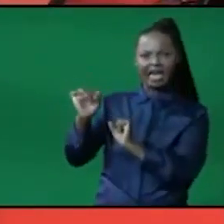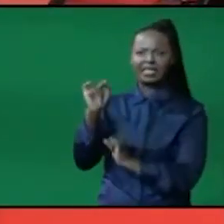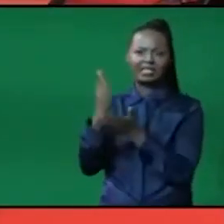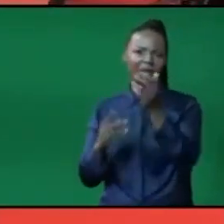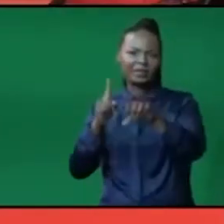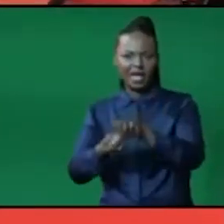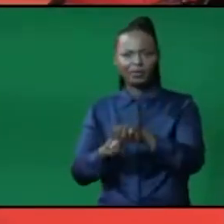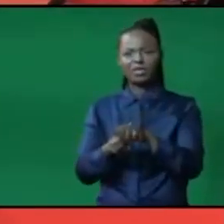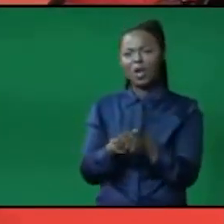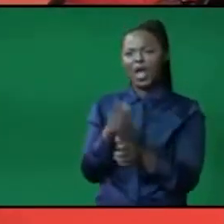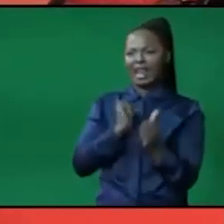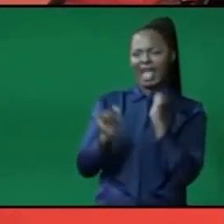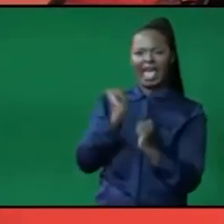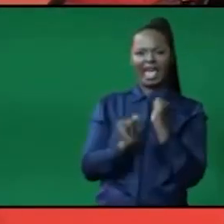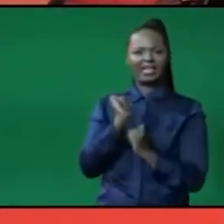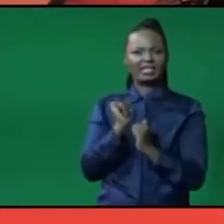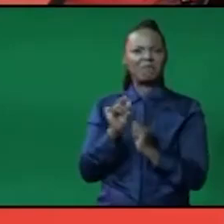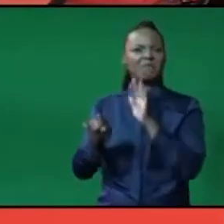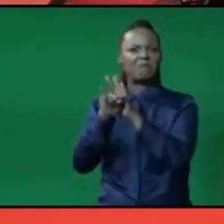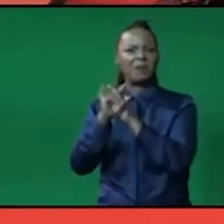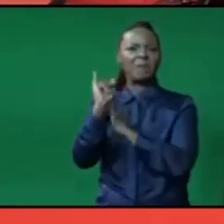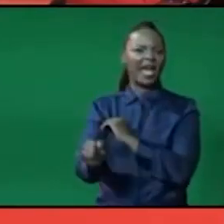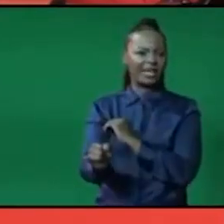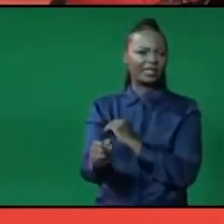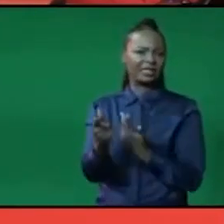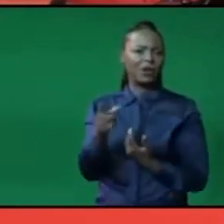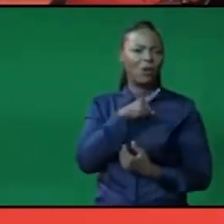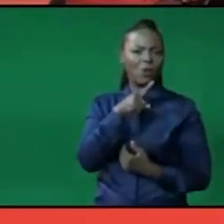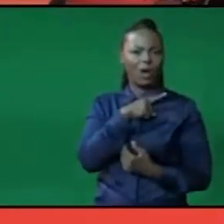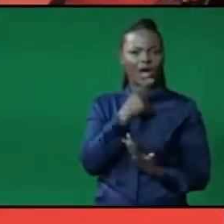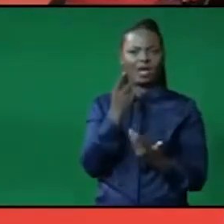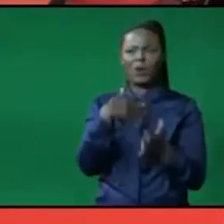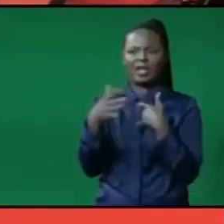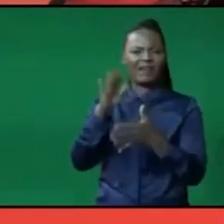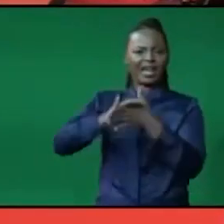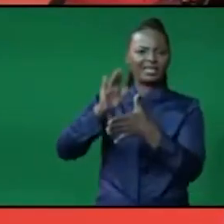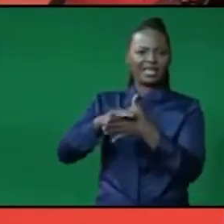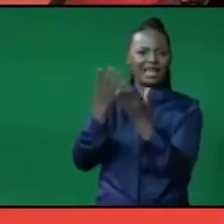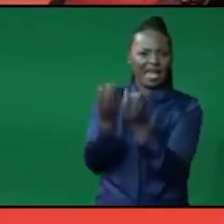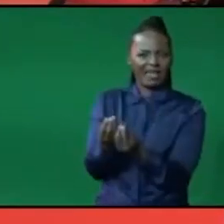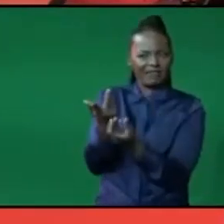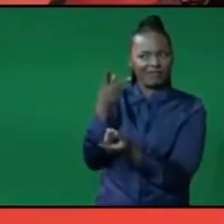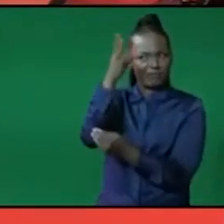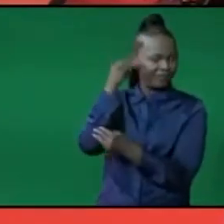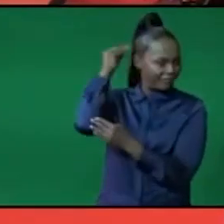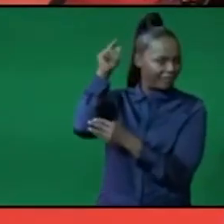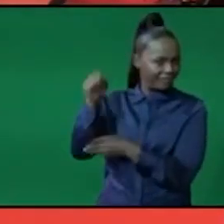irrationally without a reason behind whatever you are doing. So,